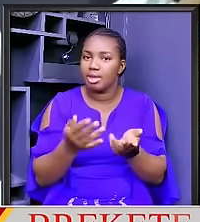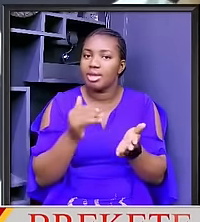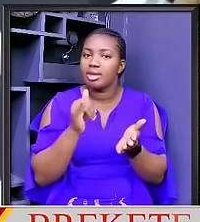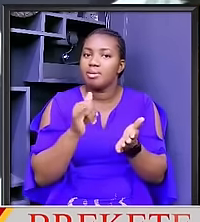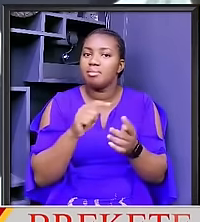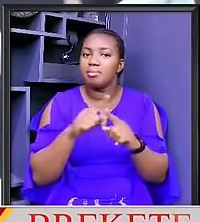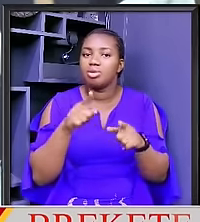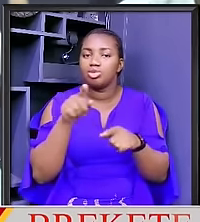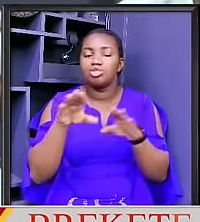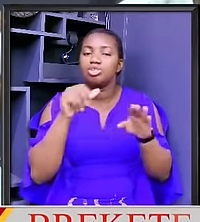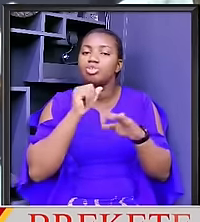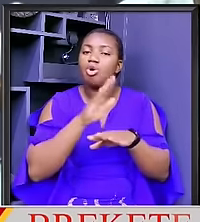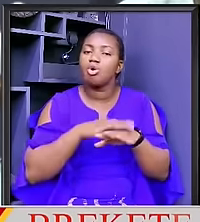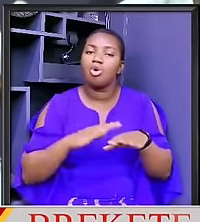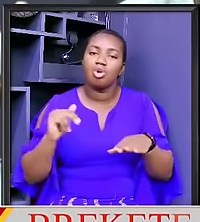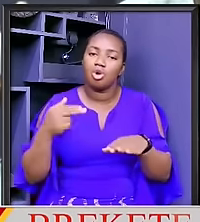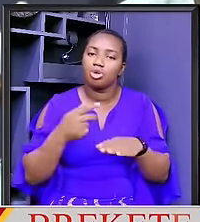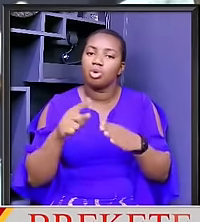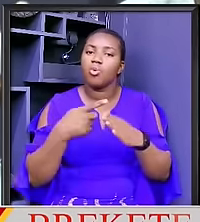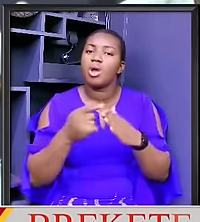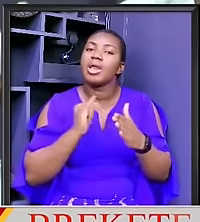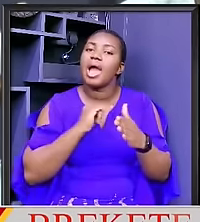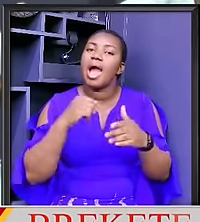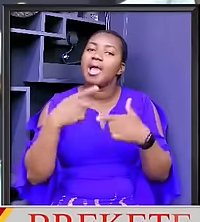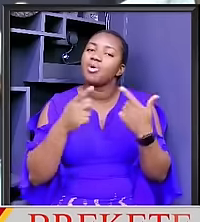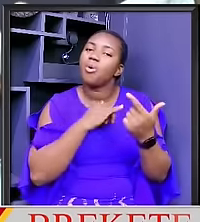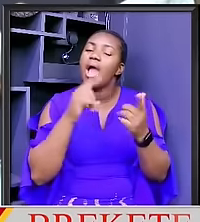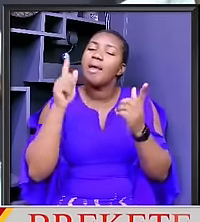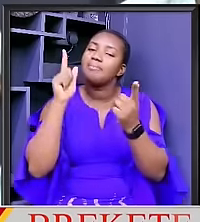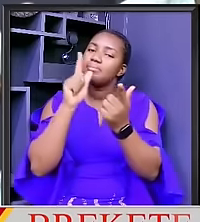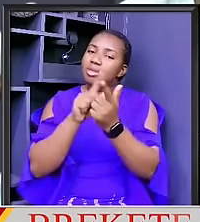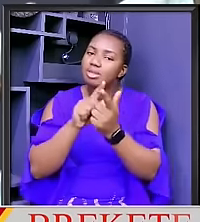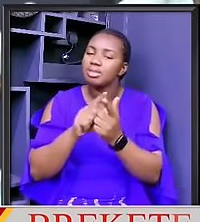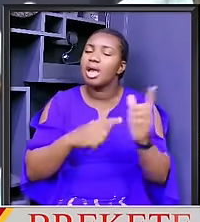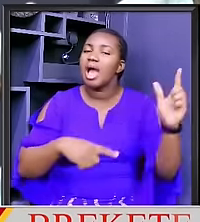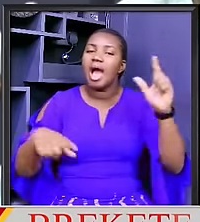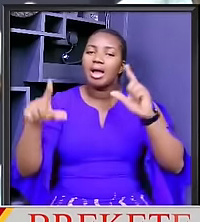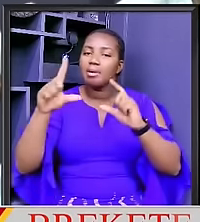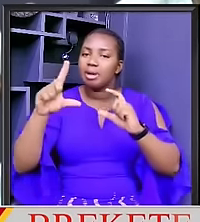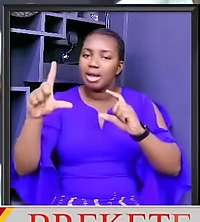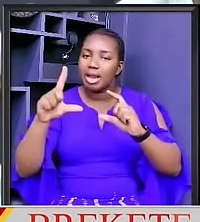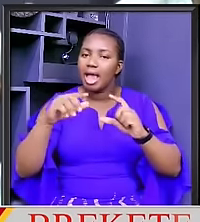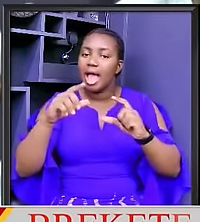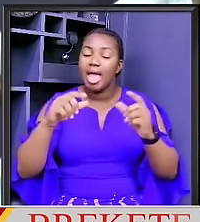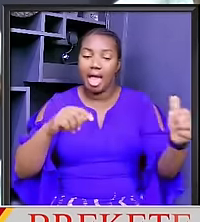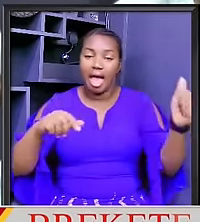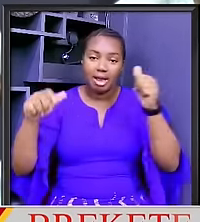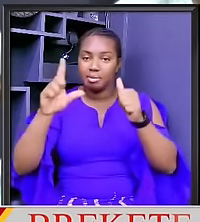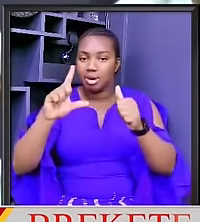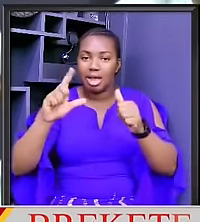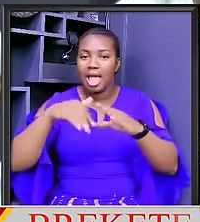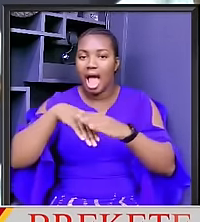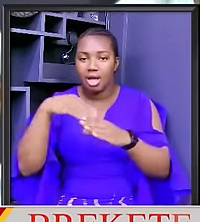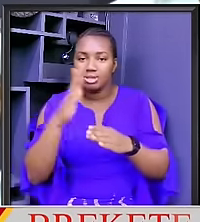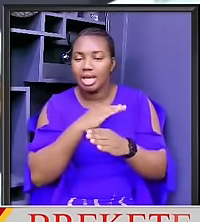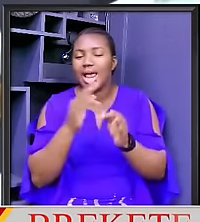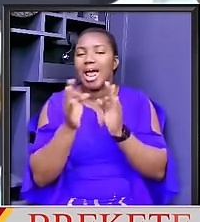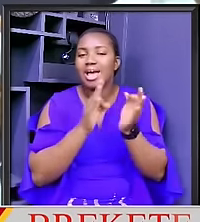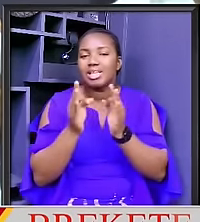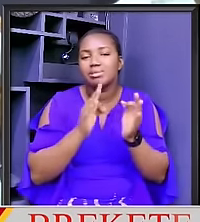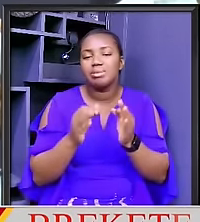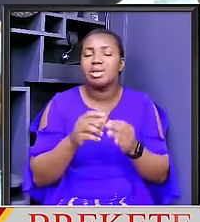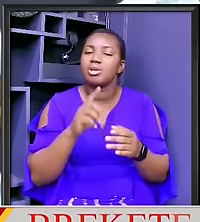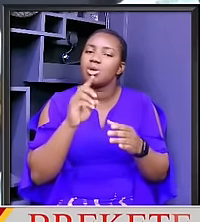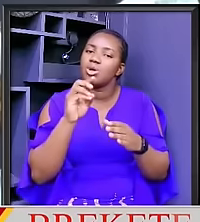call our case. So when I did go, I meet him for outside. So I could explain things to him. Tell him one or two